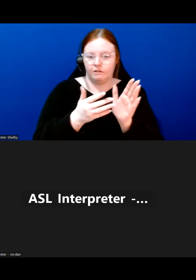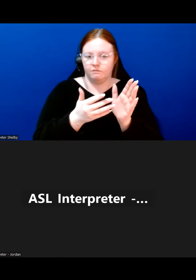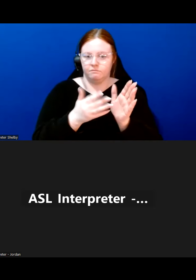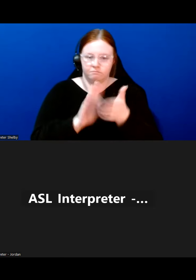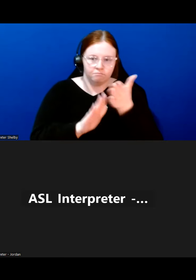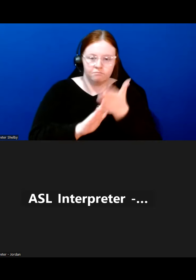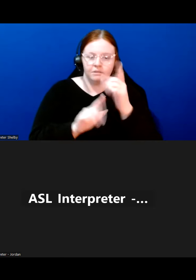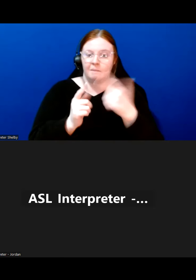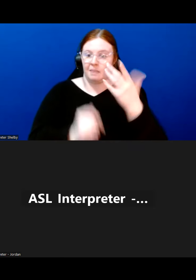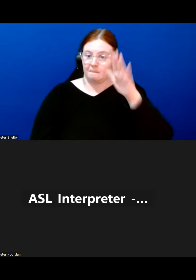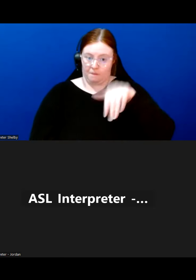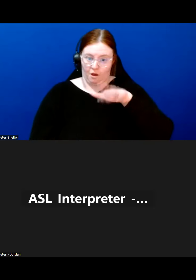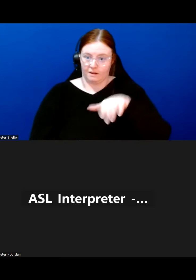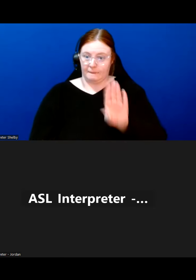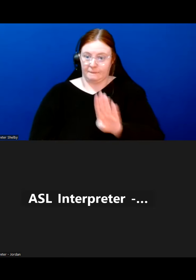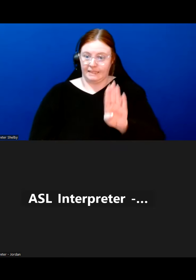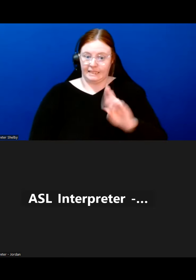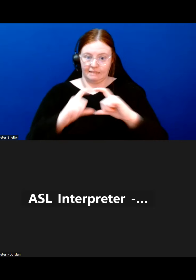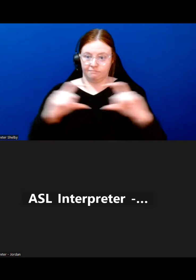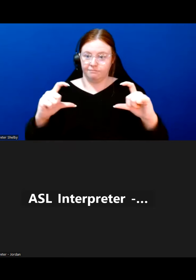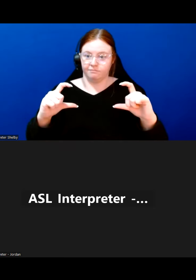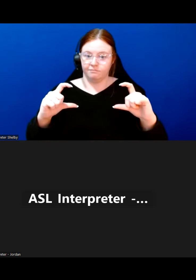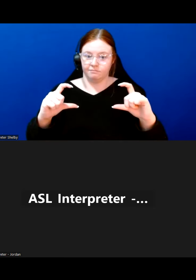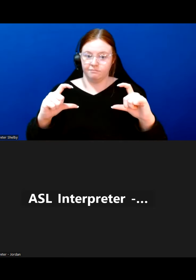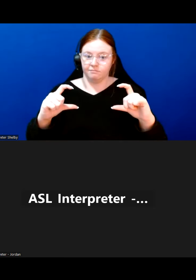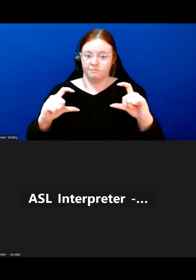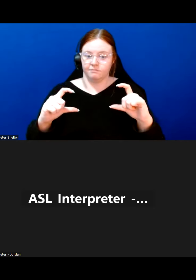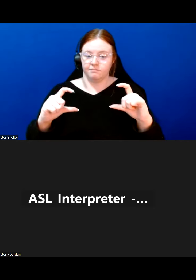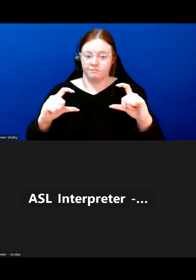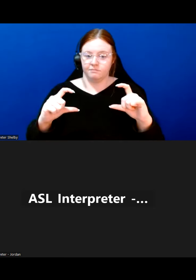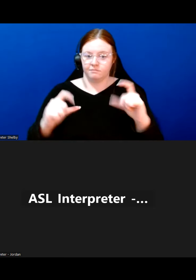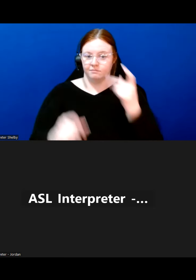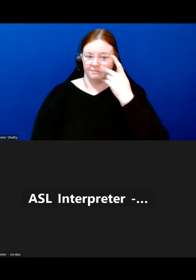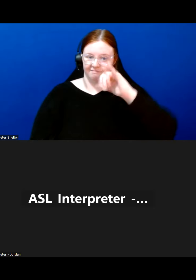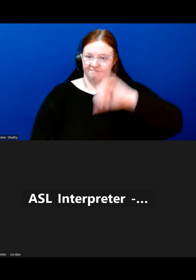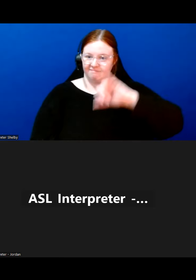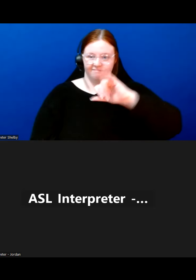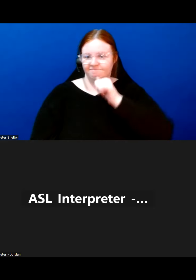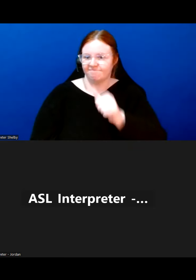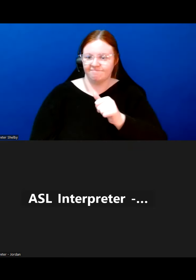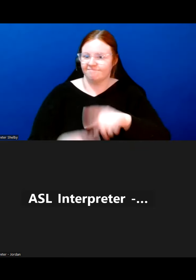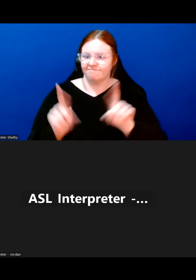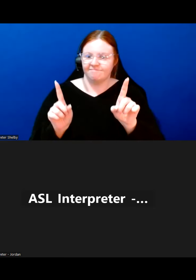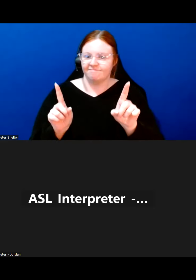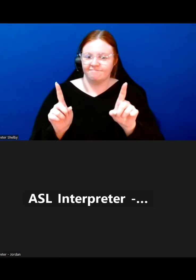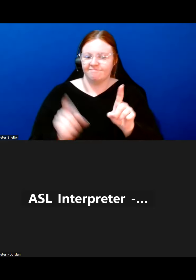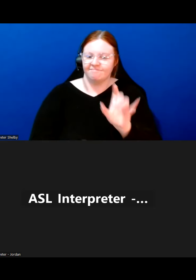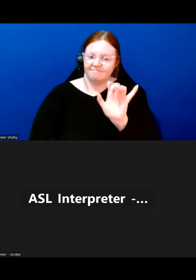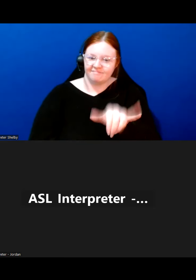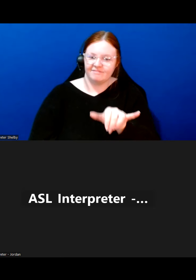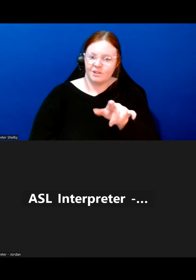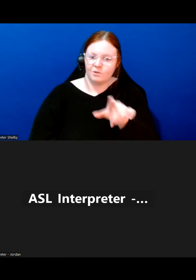at the bottom image in B, you can see that a lot of those outer hair cells,